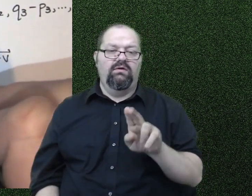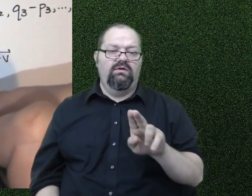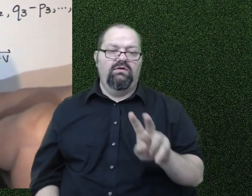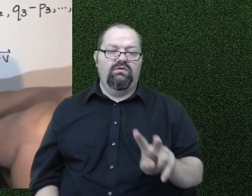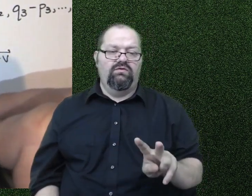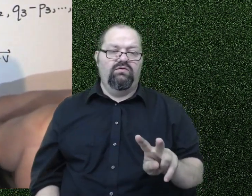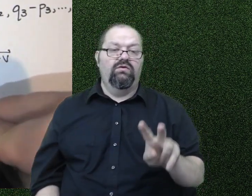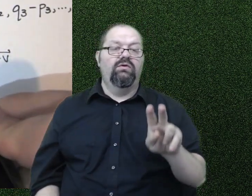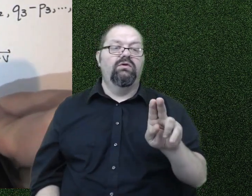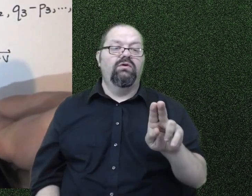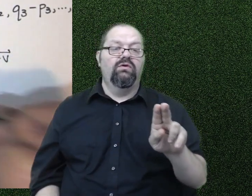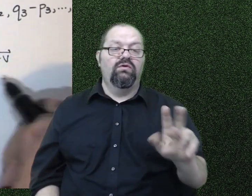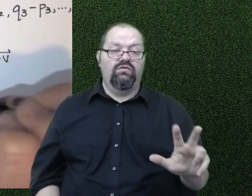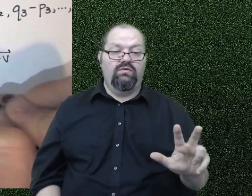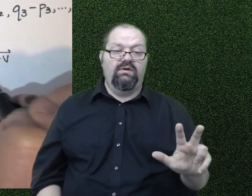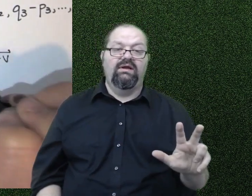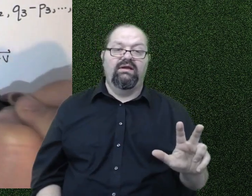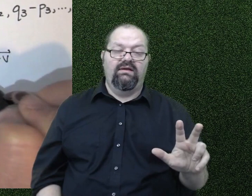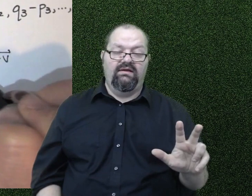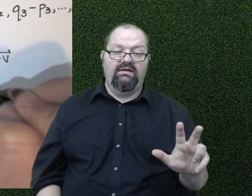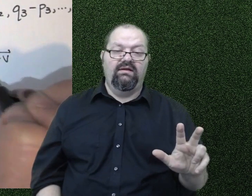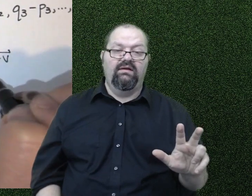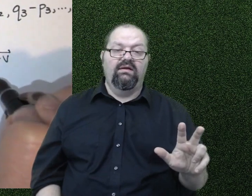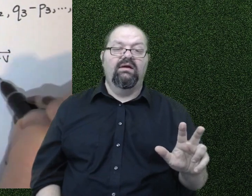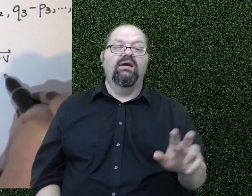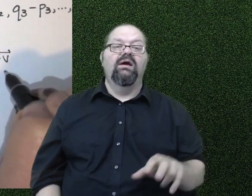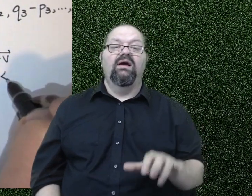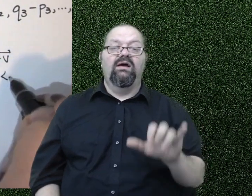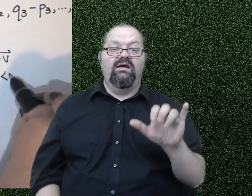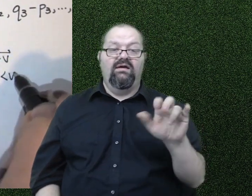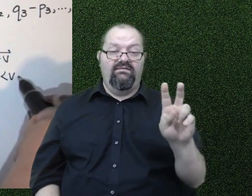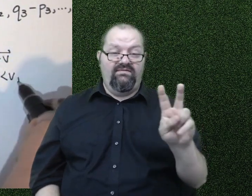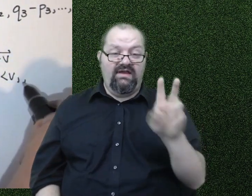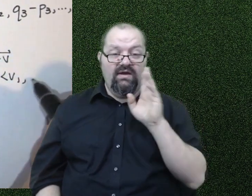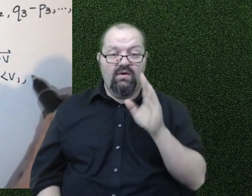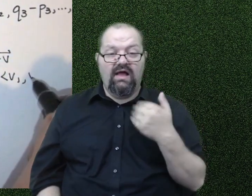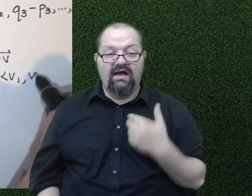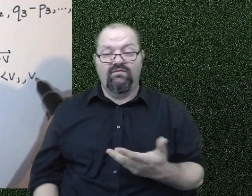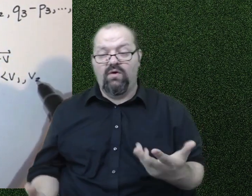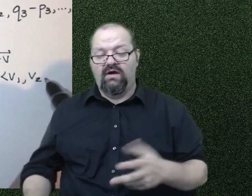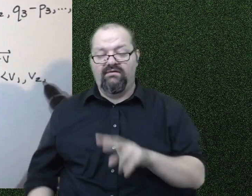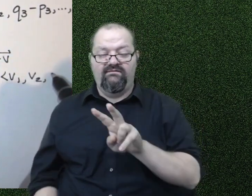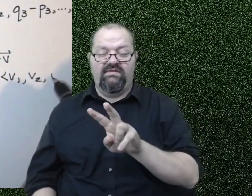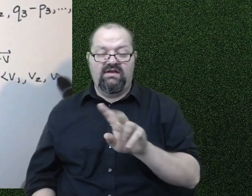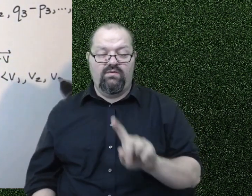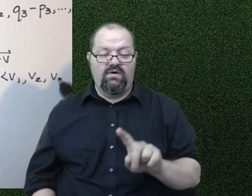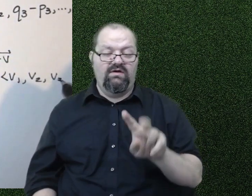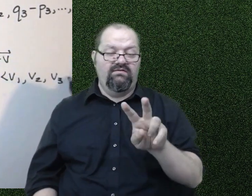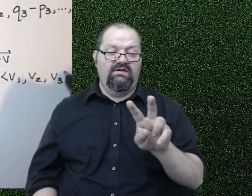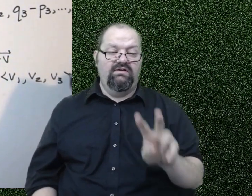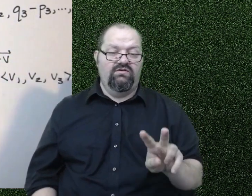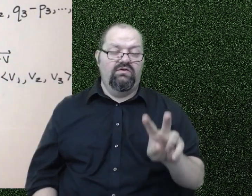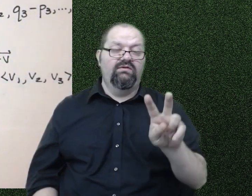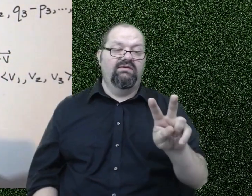and U3, because I'm in 3D. And V will have components V1, V2, and V3.